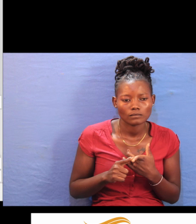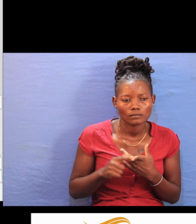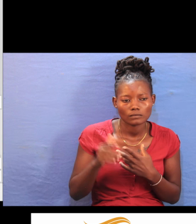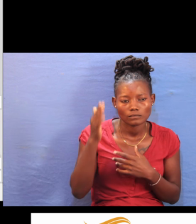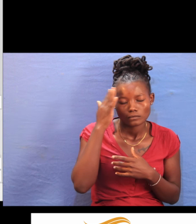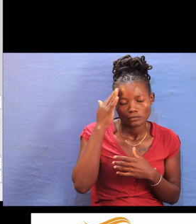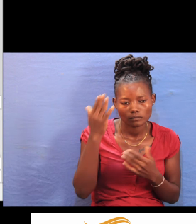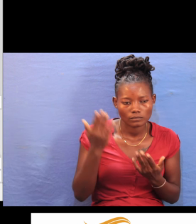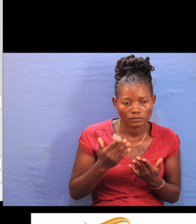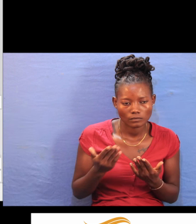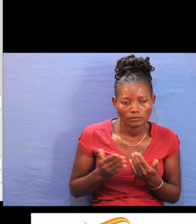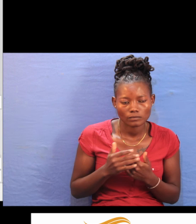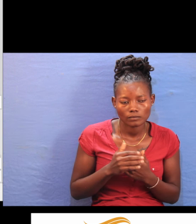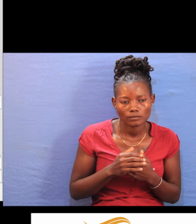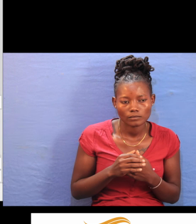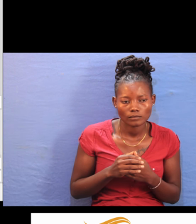to